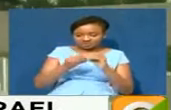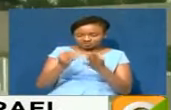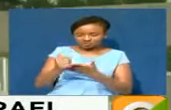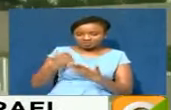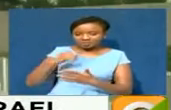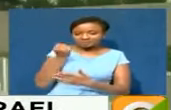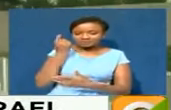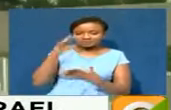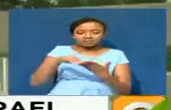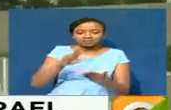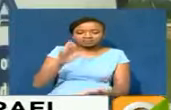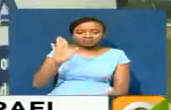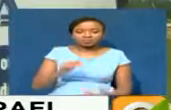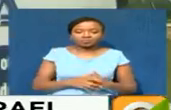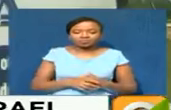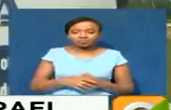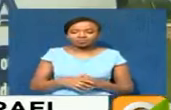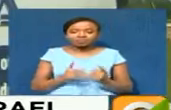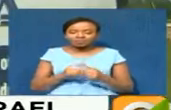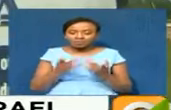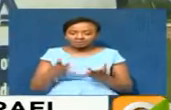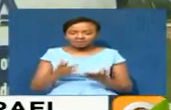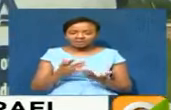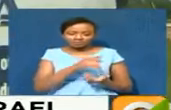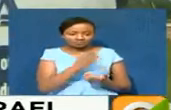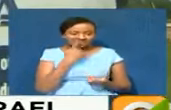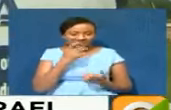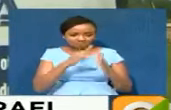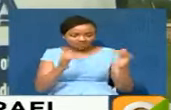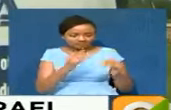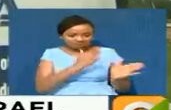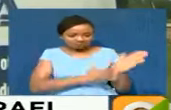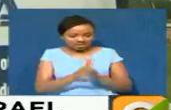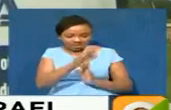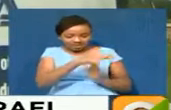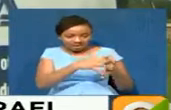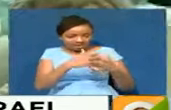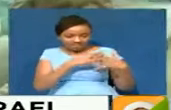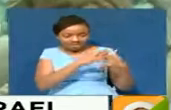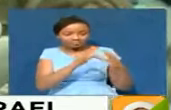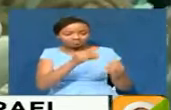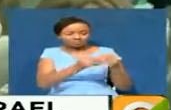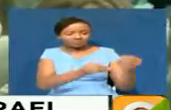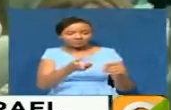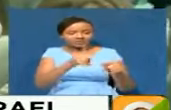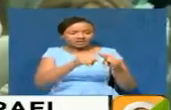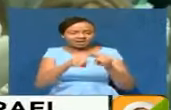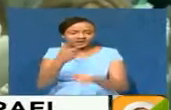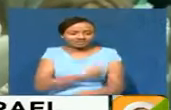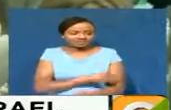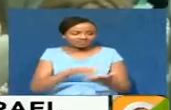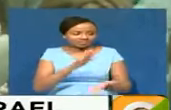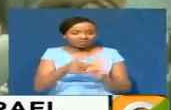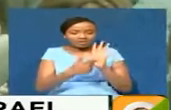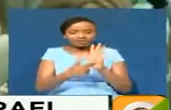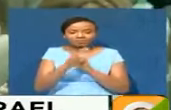U.S. Food and Drug Administration, which is weighing White House plans to begin a booster drive in the United States. Countries like Spain, Germany